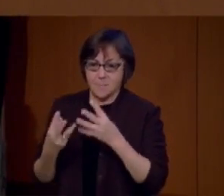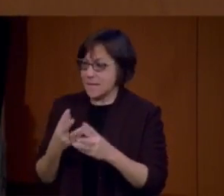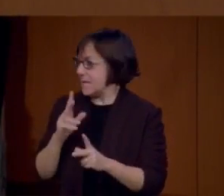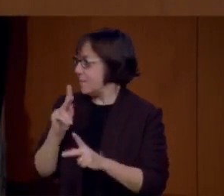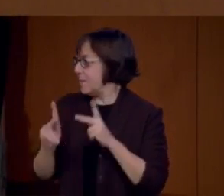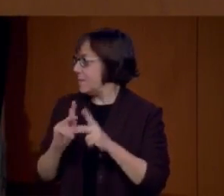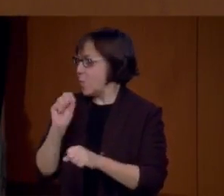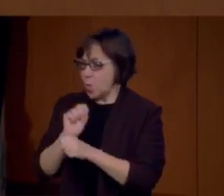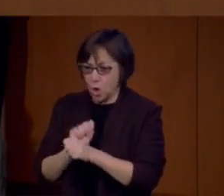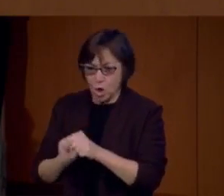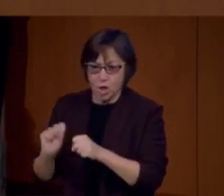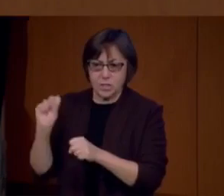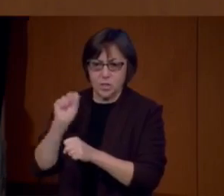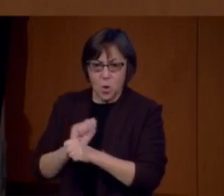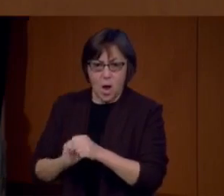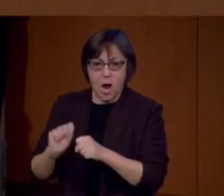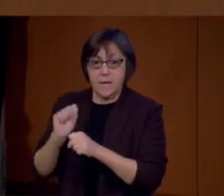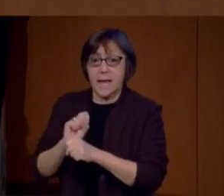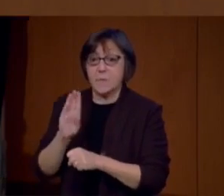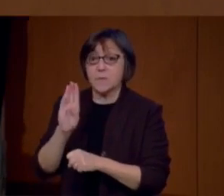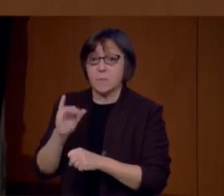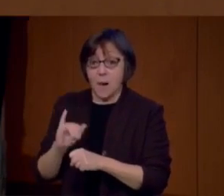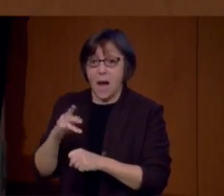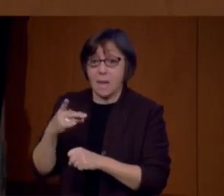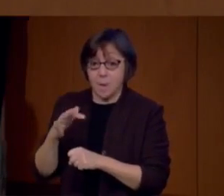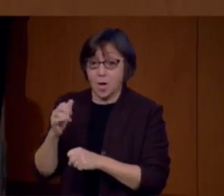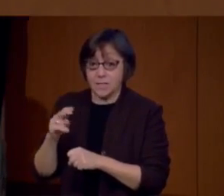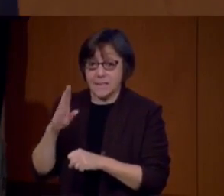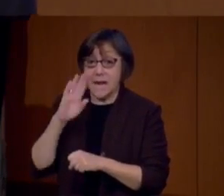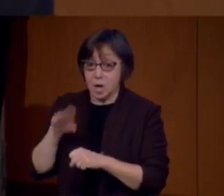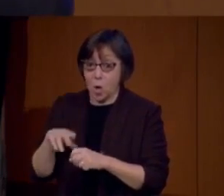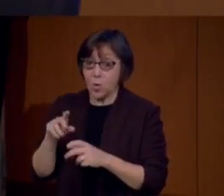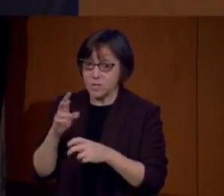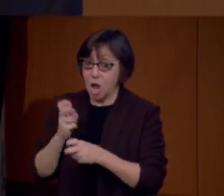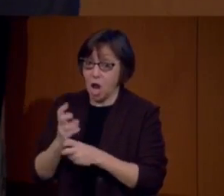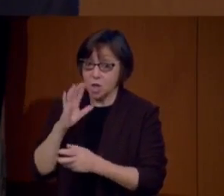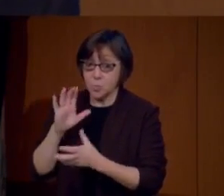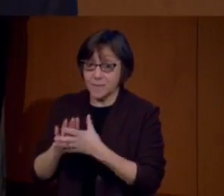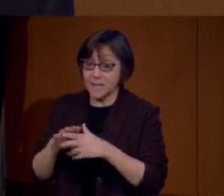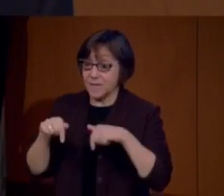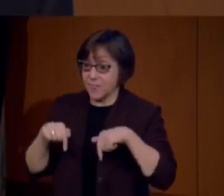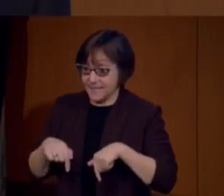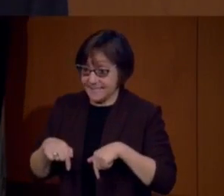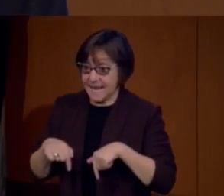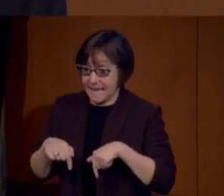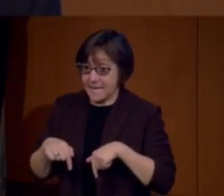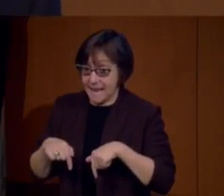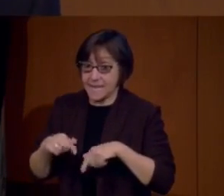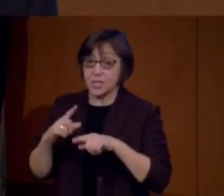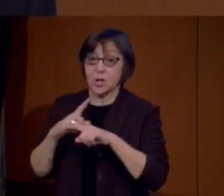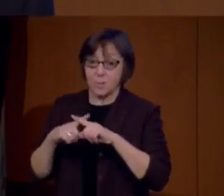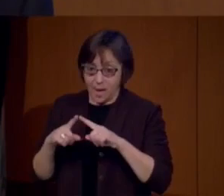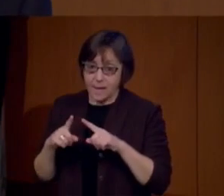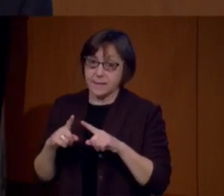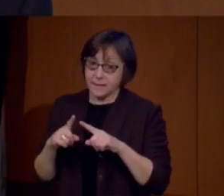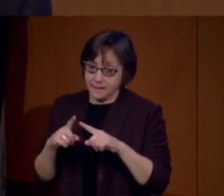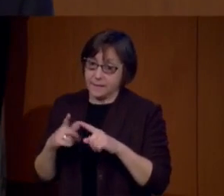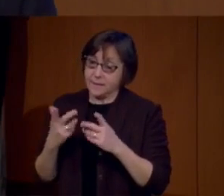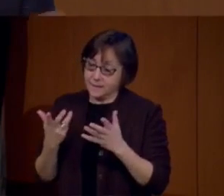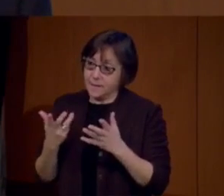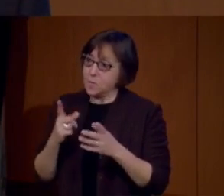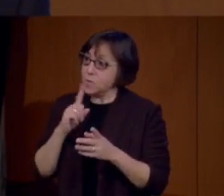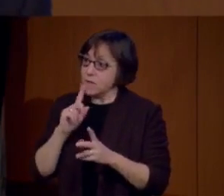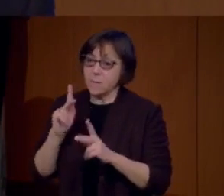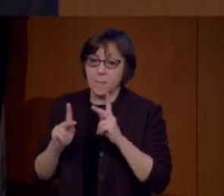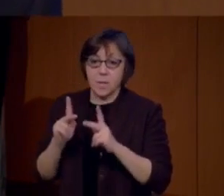so hard on this in a bipartisan fashion. I know you find that hard to believe in this day and age, but I mean,